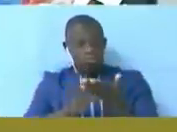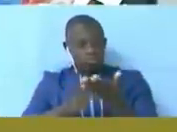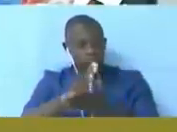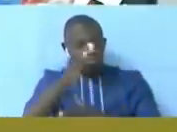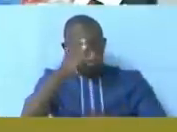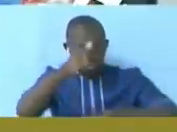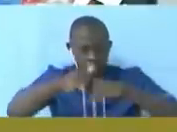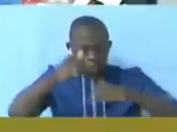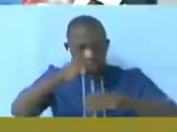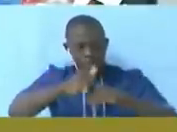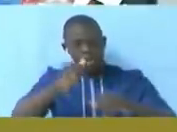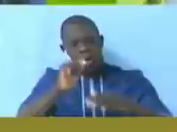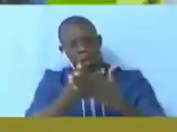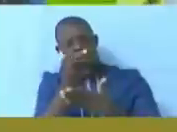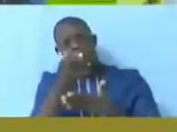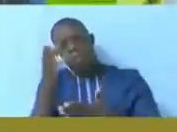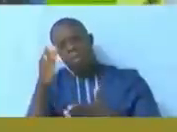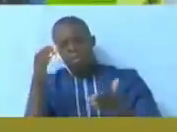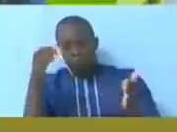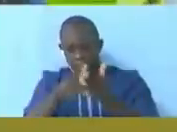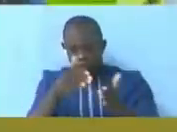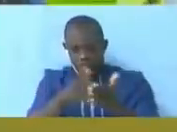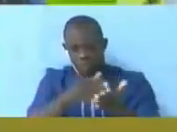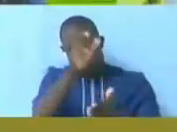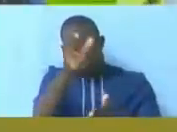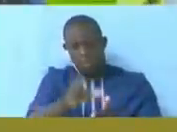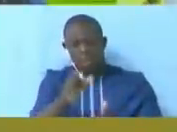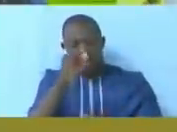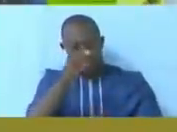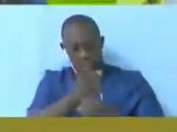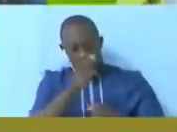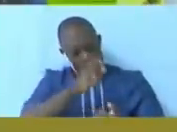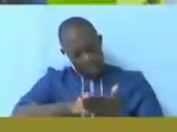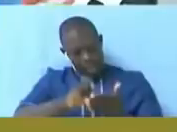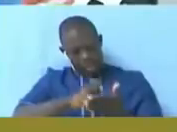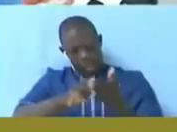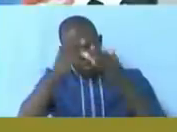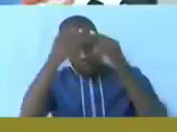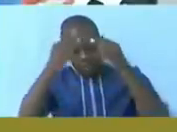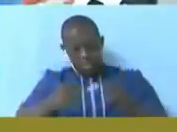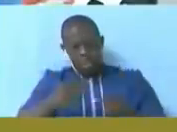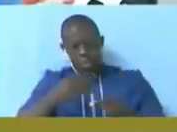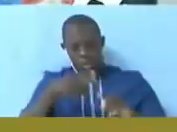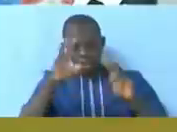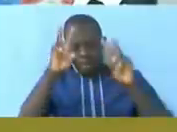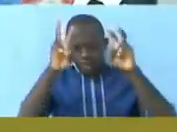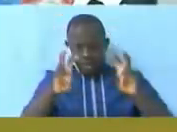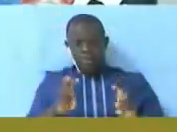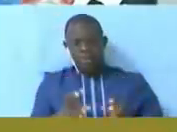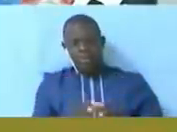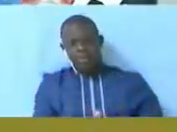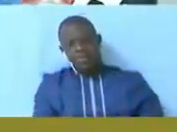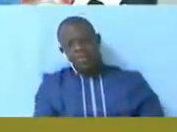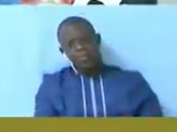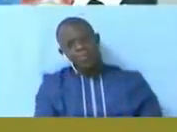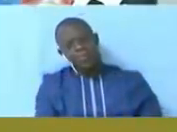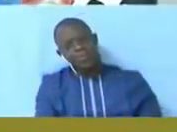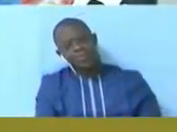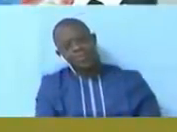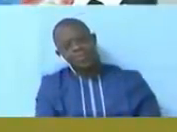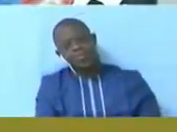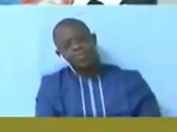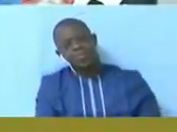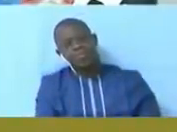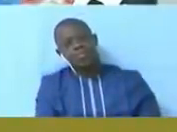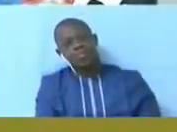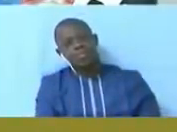of duress or undue influence. And uniaje aliyo kiti be kiti kona aliyake wo alifta kalone wo kuma kongol mi alon ko ya